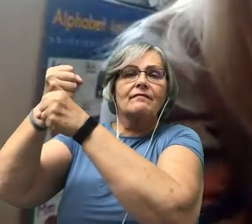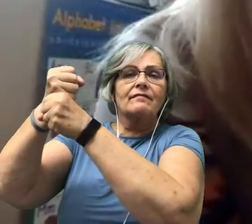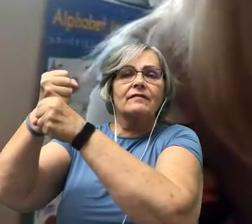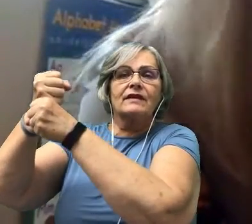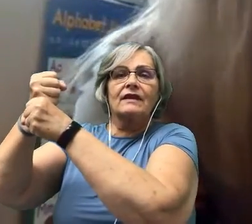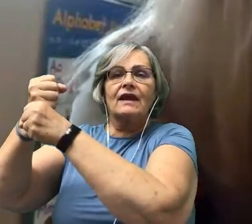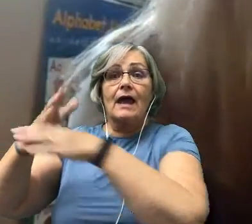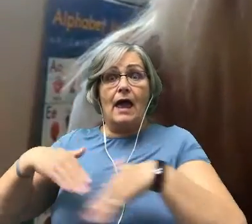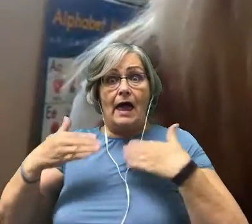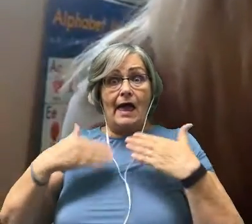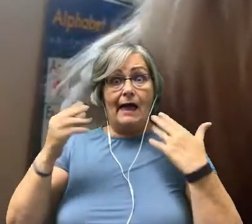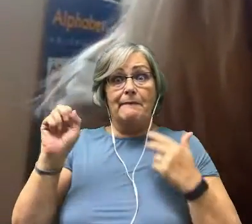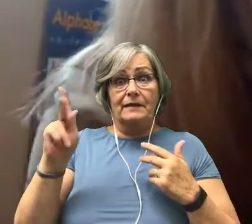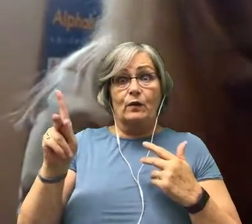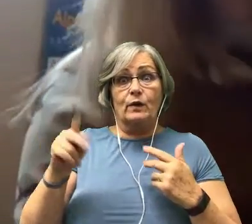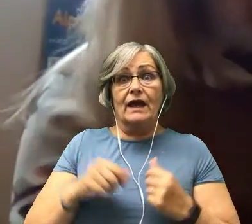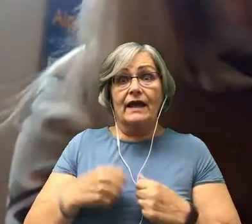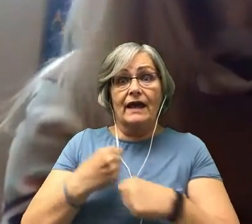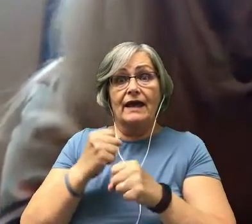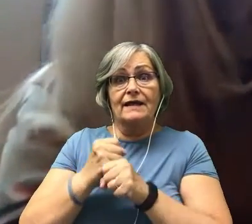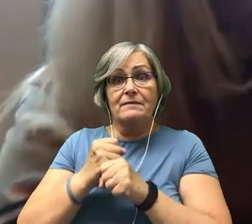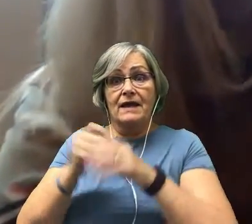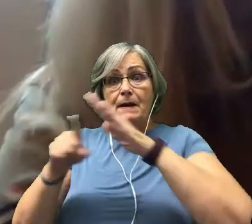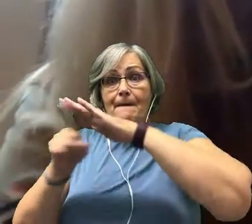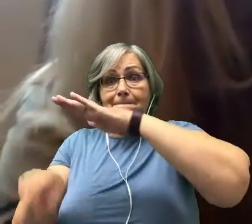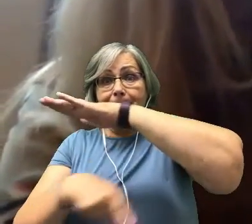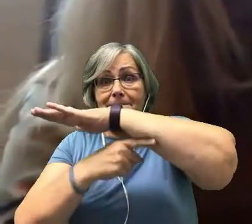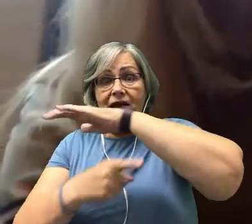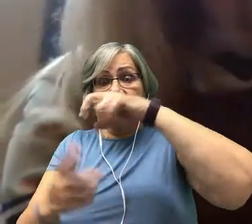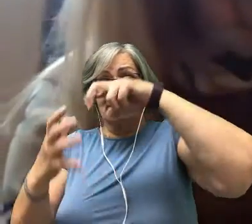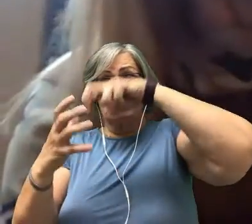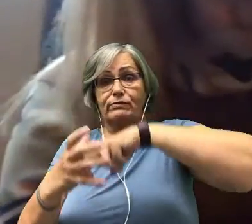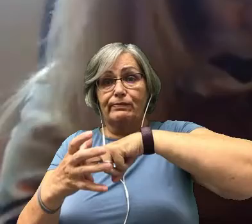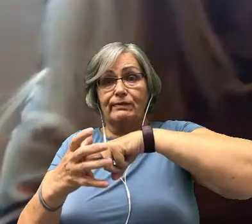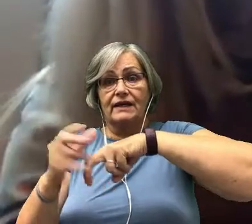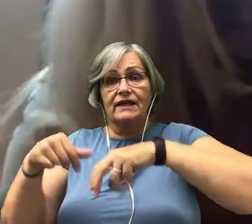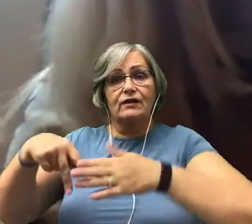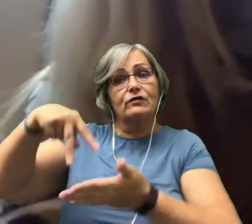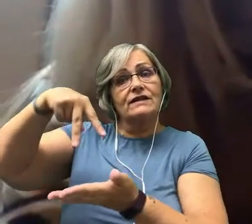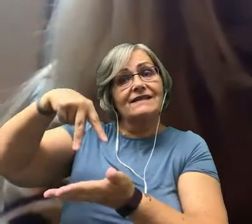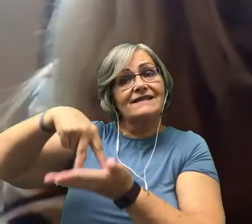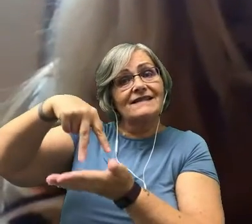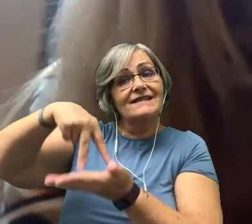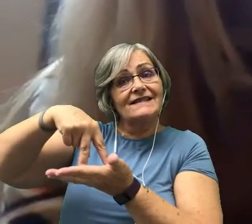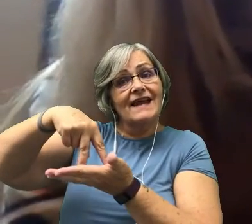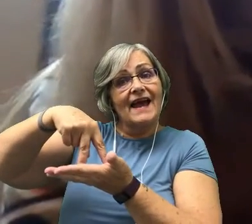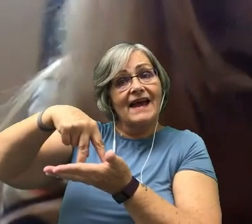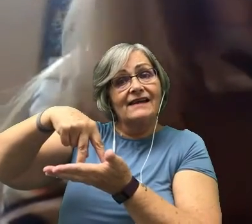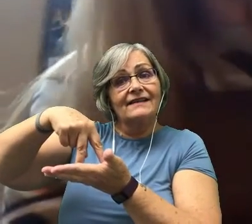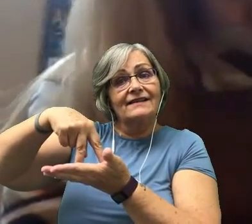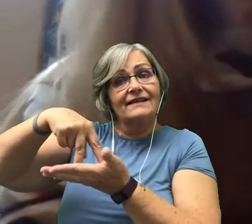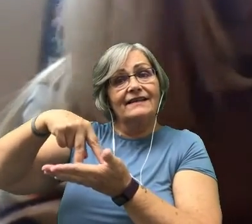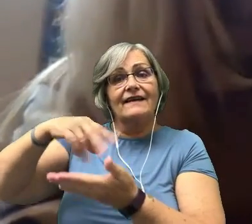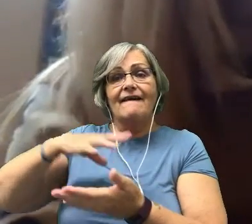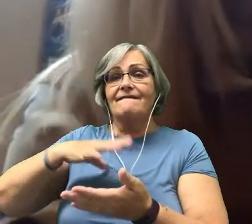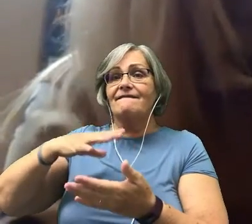Whew, I'm glad he's okay. And he made a basket under the balloon, big enough to stand in. He had a fine